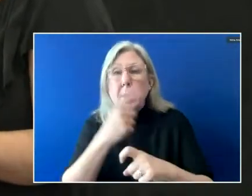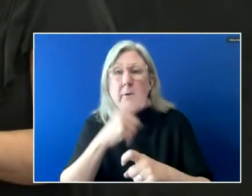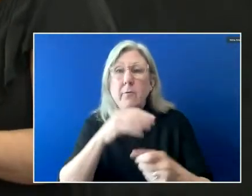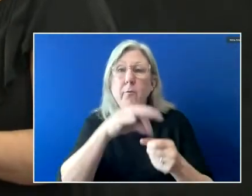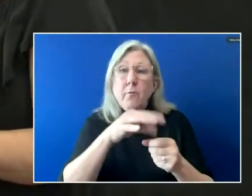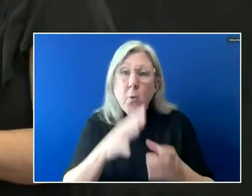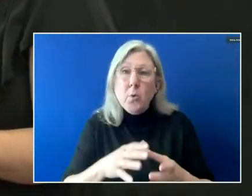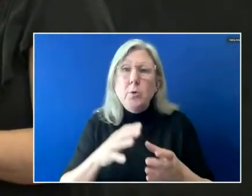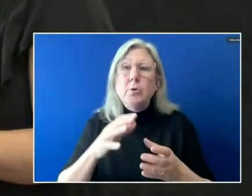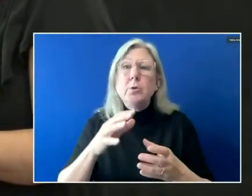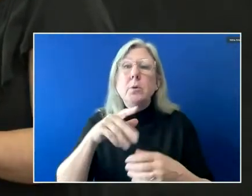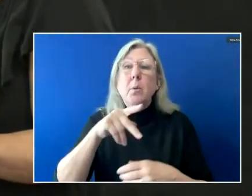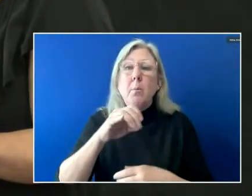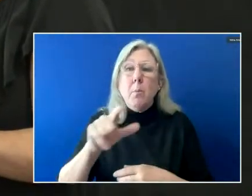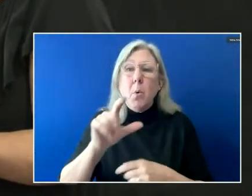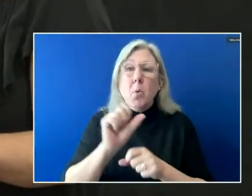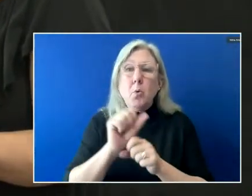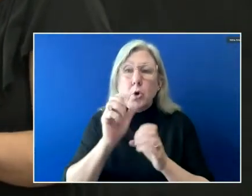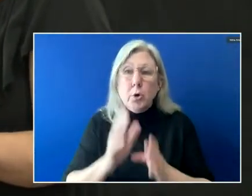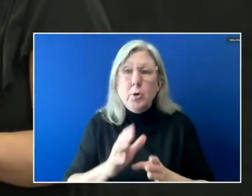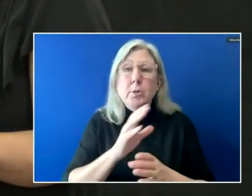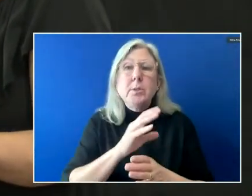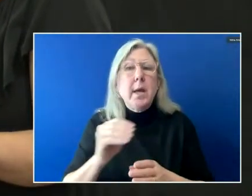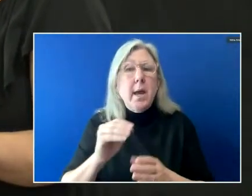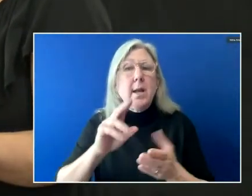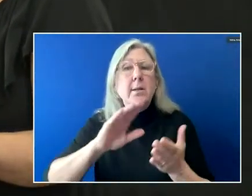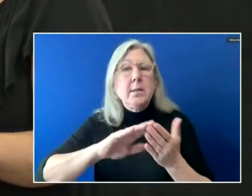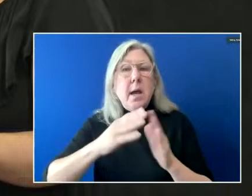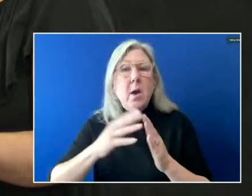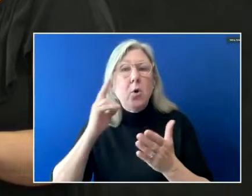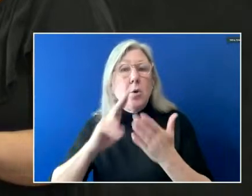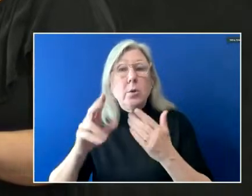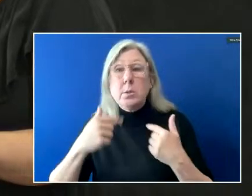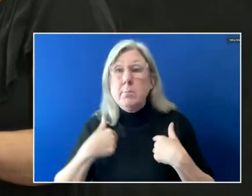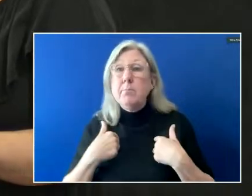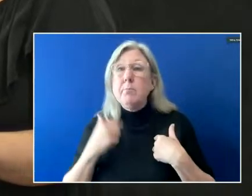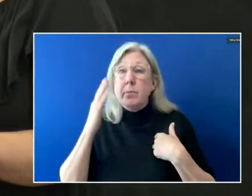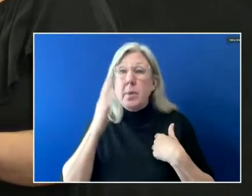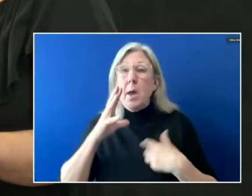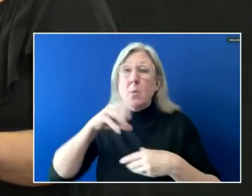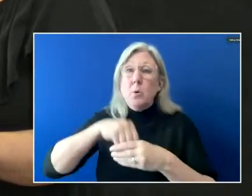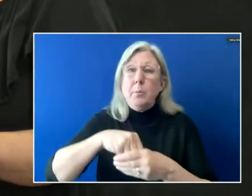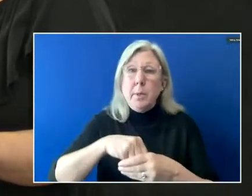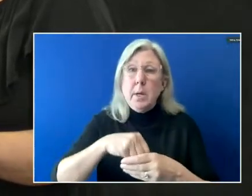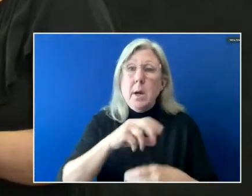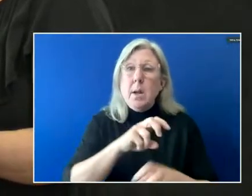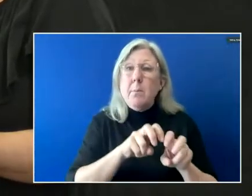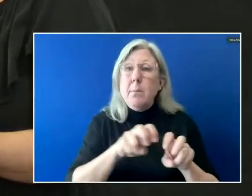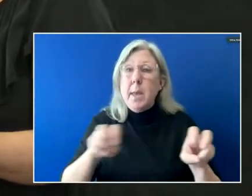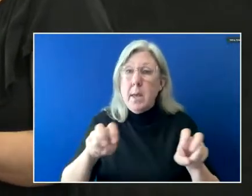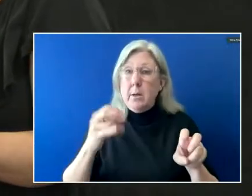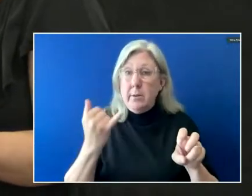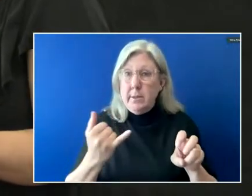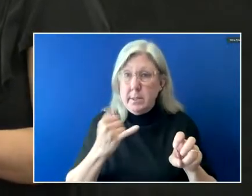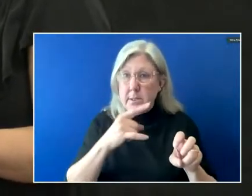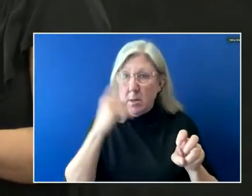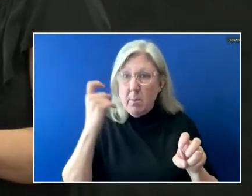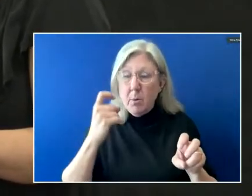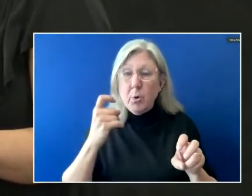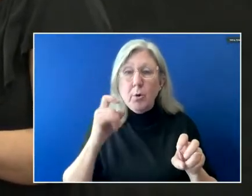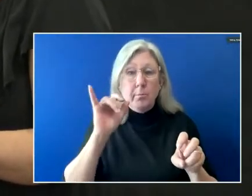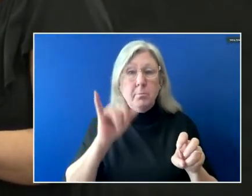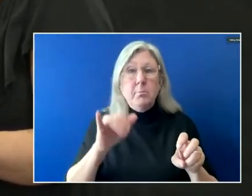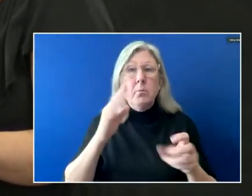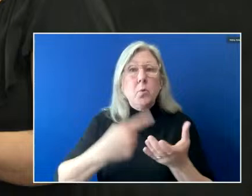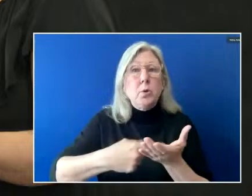clerks um I'm going to be on a panel this summer um where we talk about